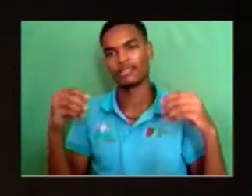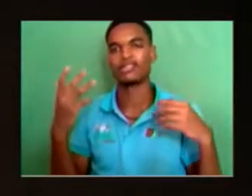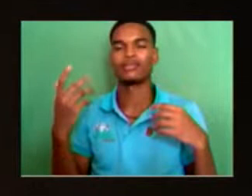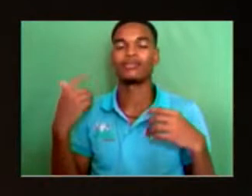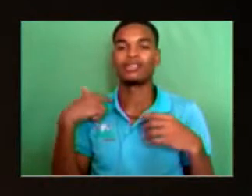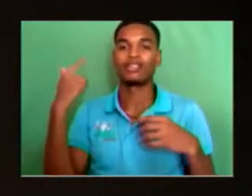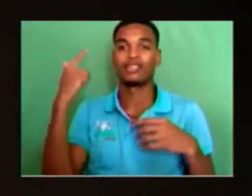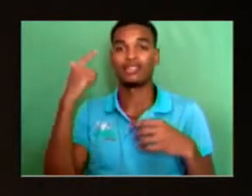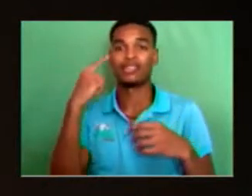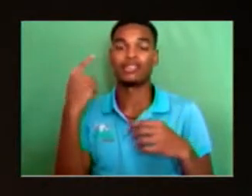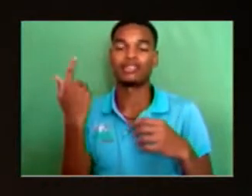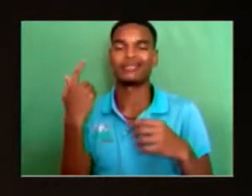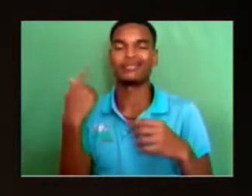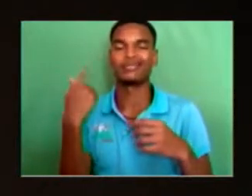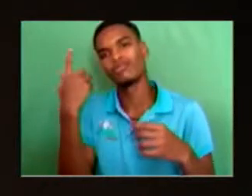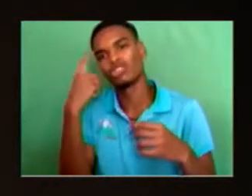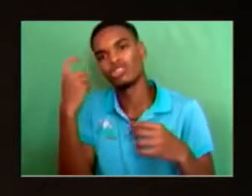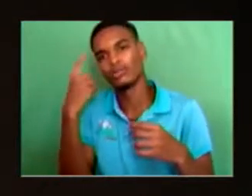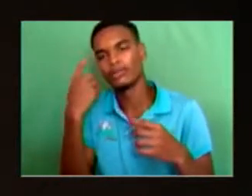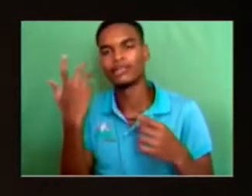I suspect that